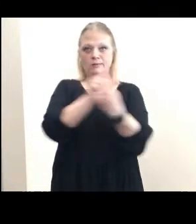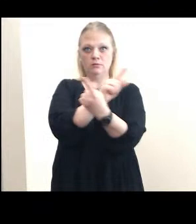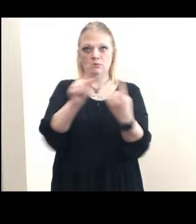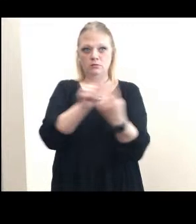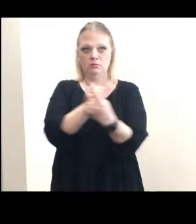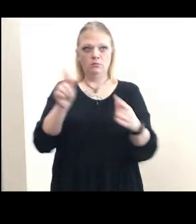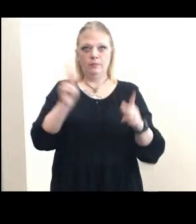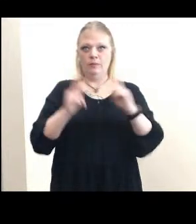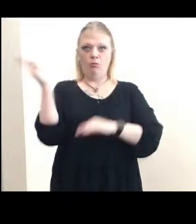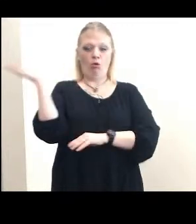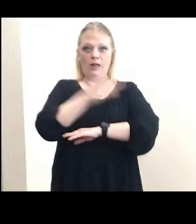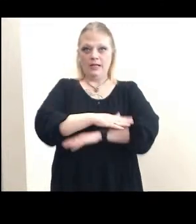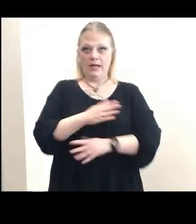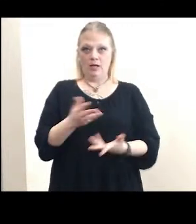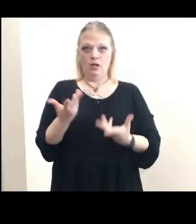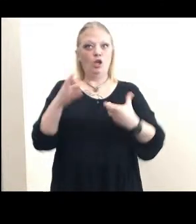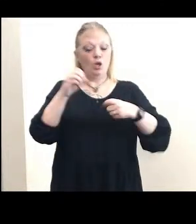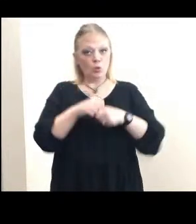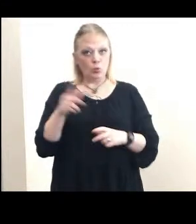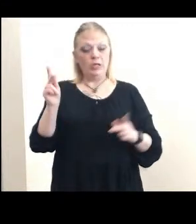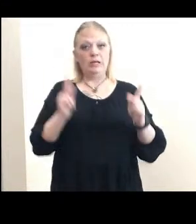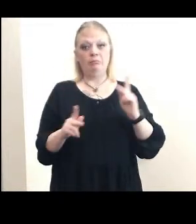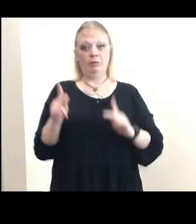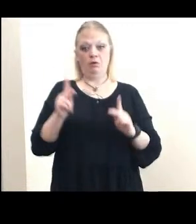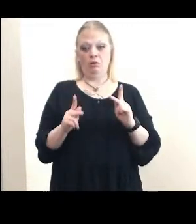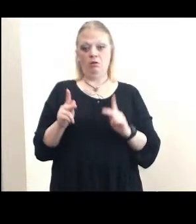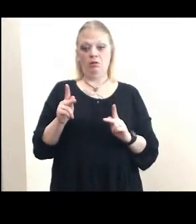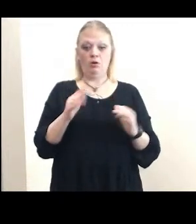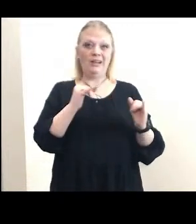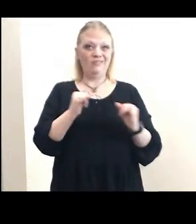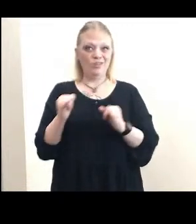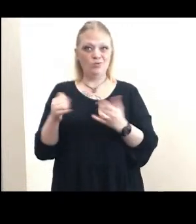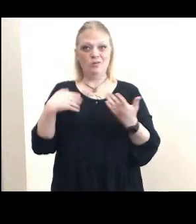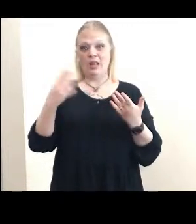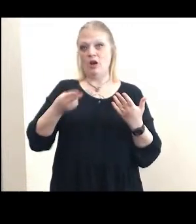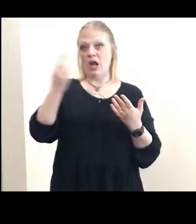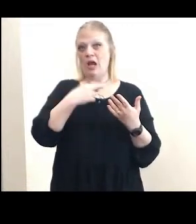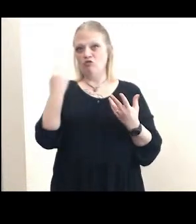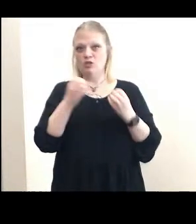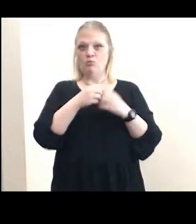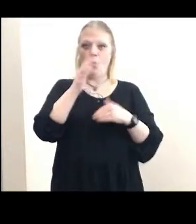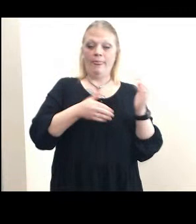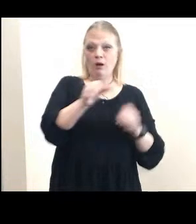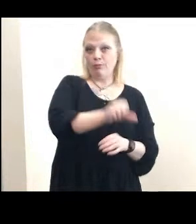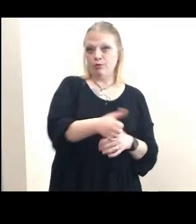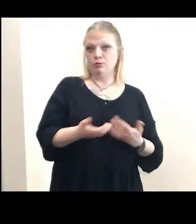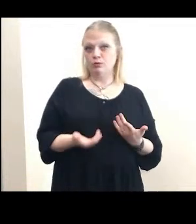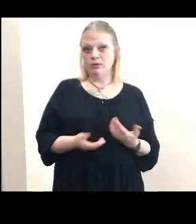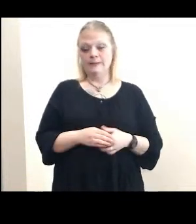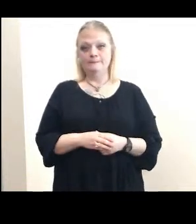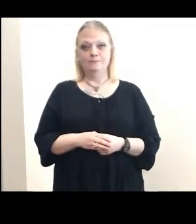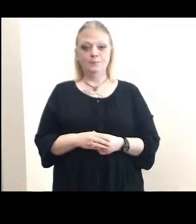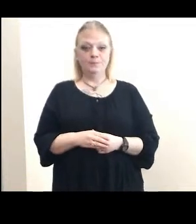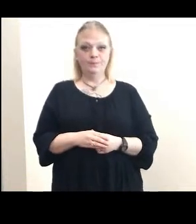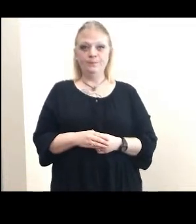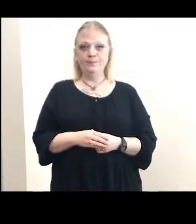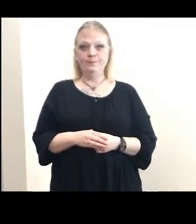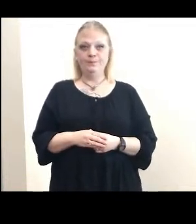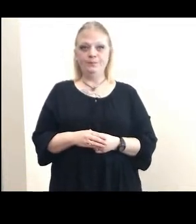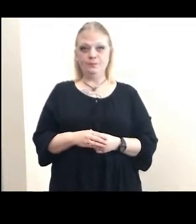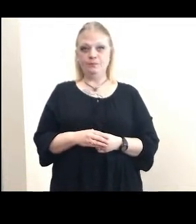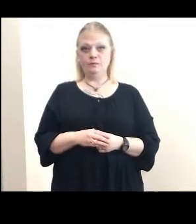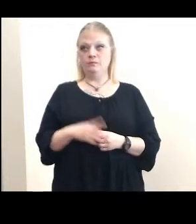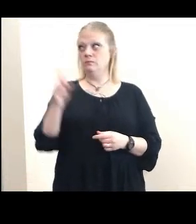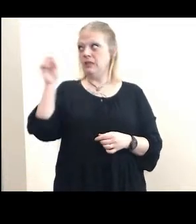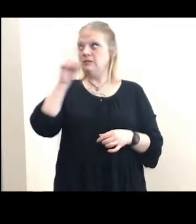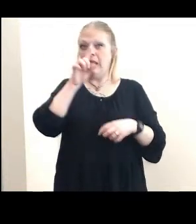the community all day, including individuals who are higher risk than others. So this is the appointment. This is actually